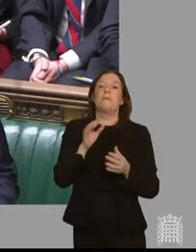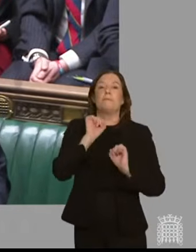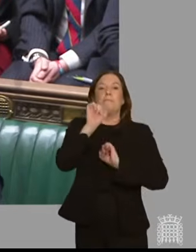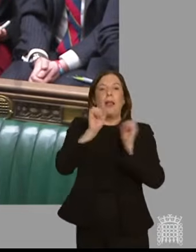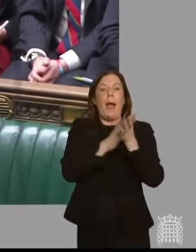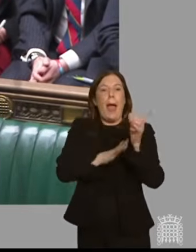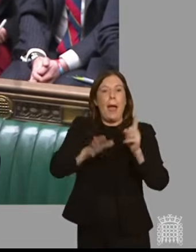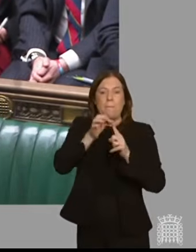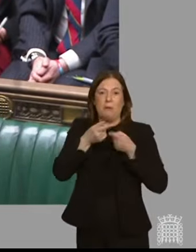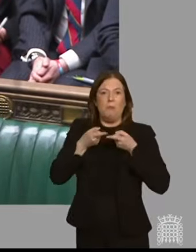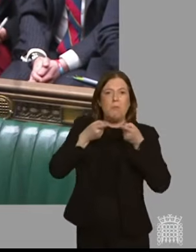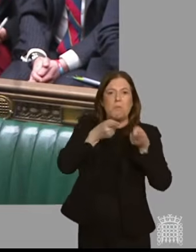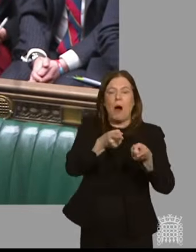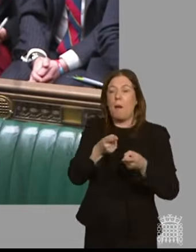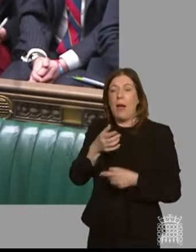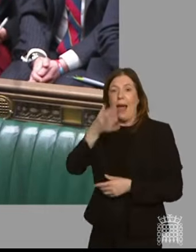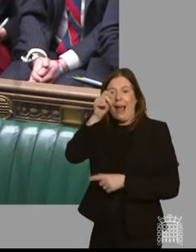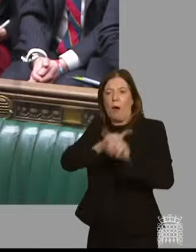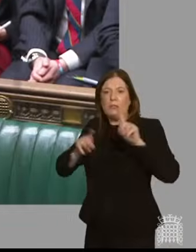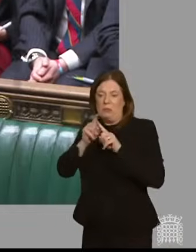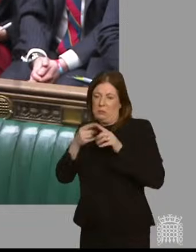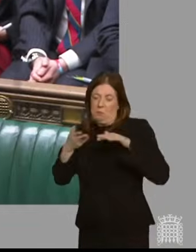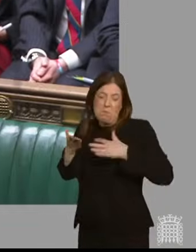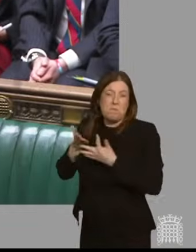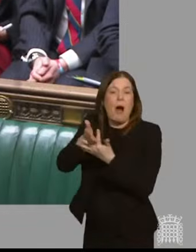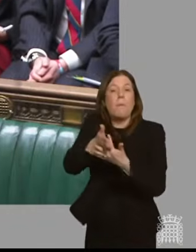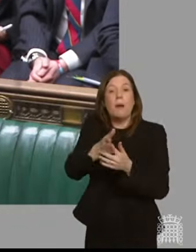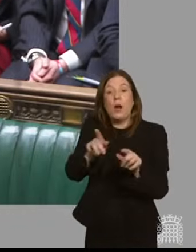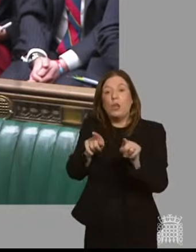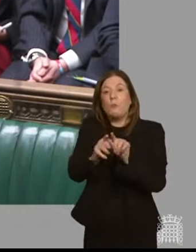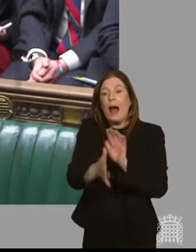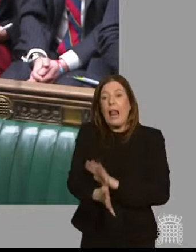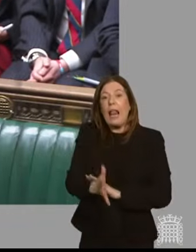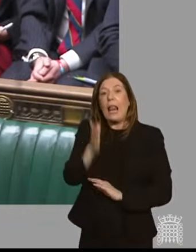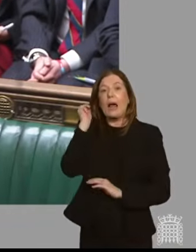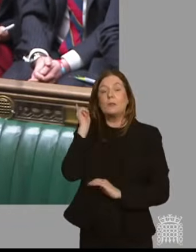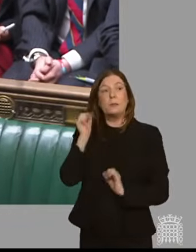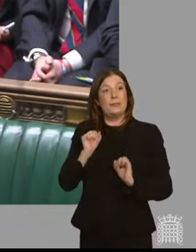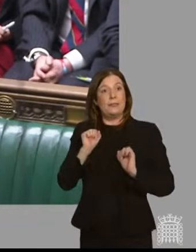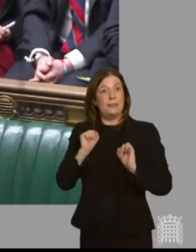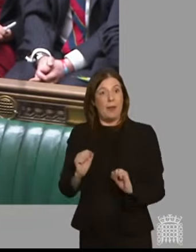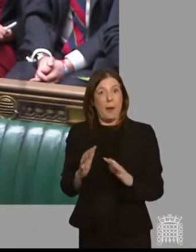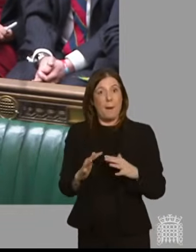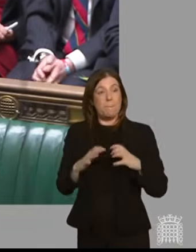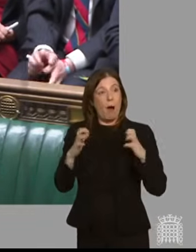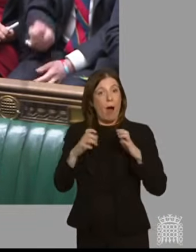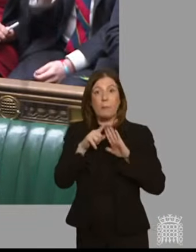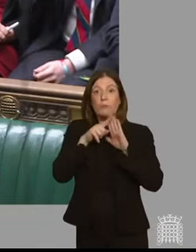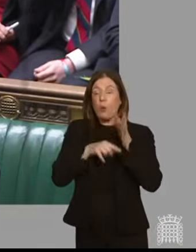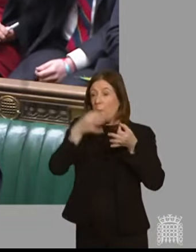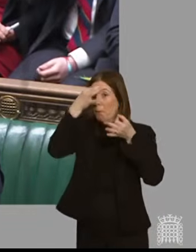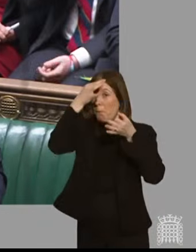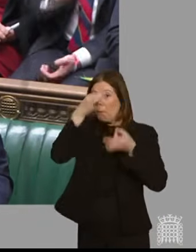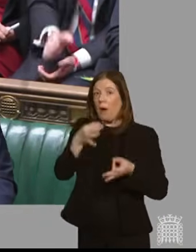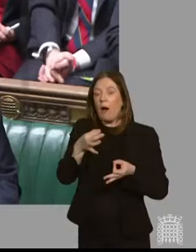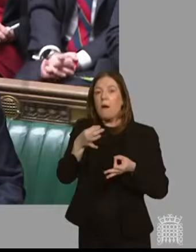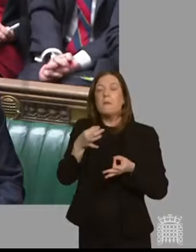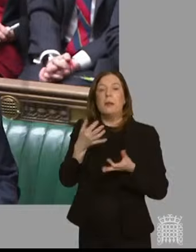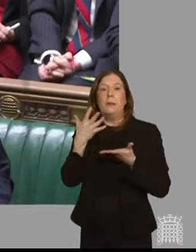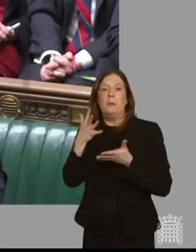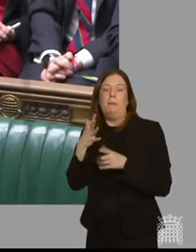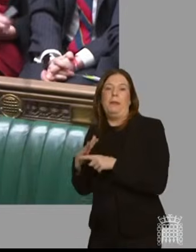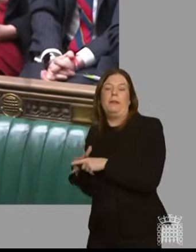week we saw the very rules that govern this place abused because of intimidation, Mr. Speaker. While he